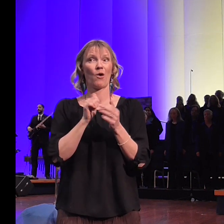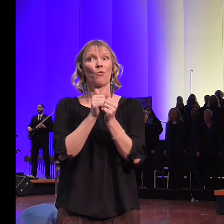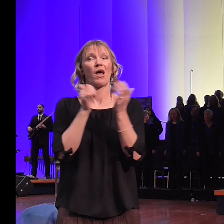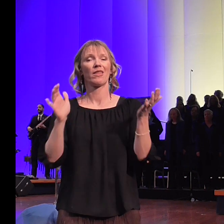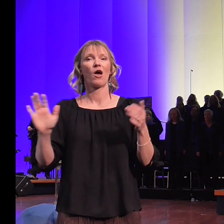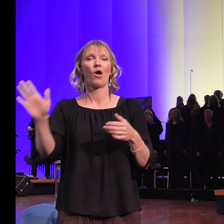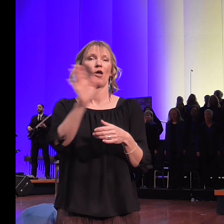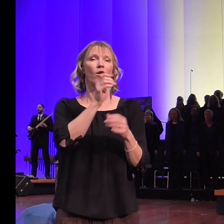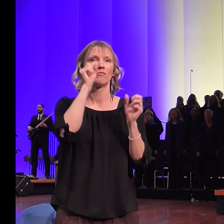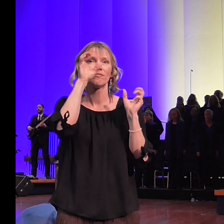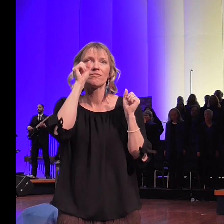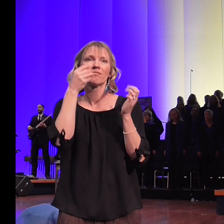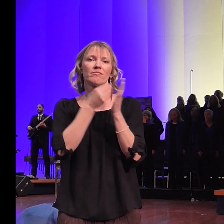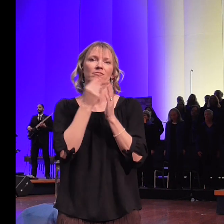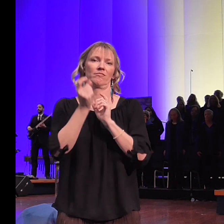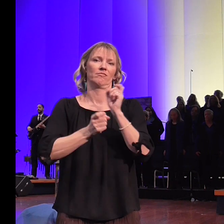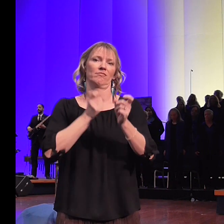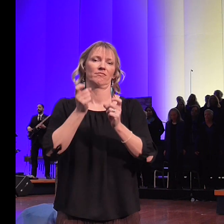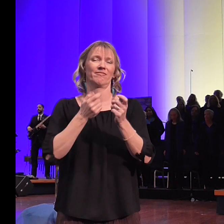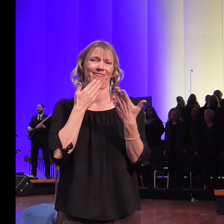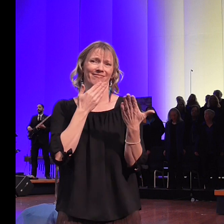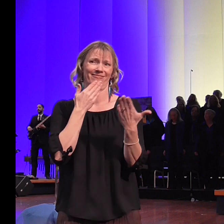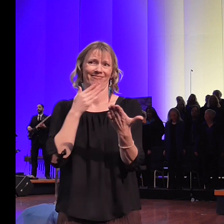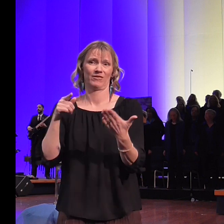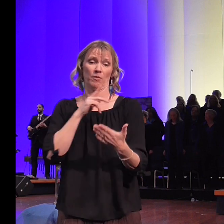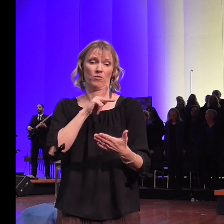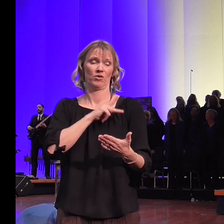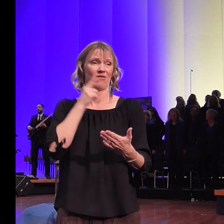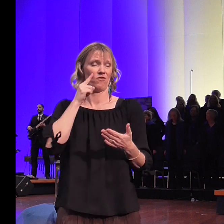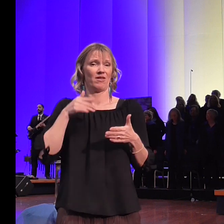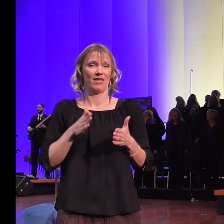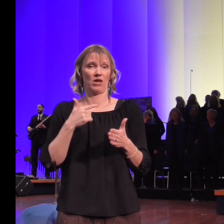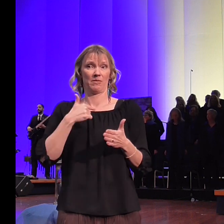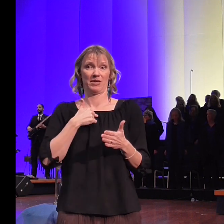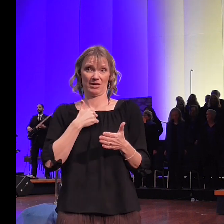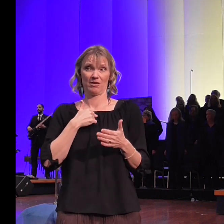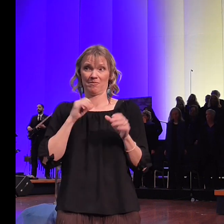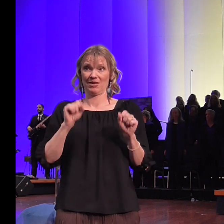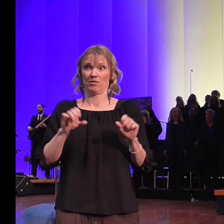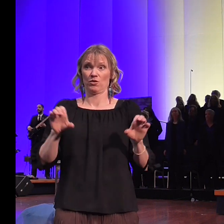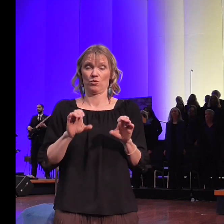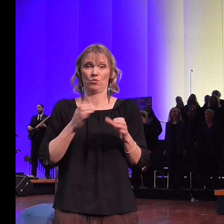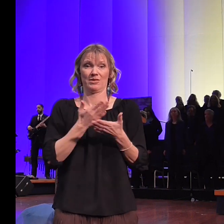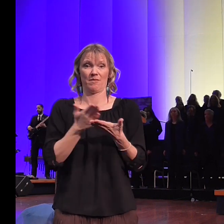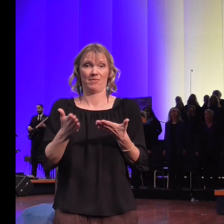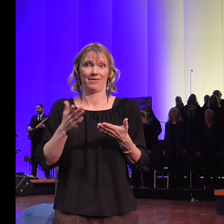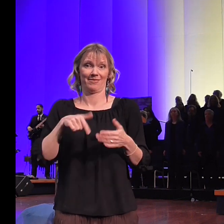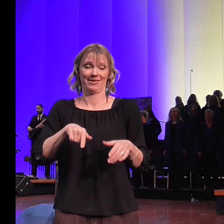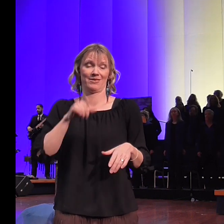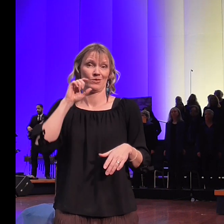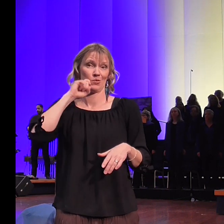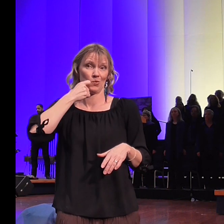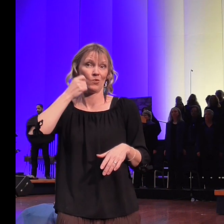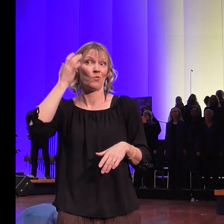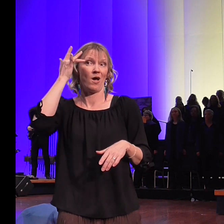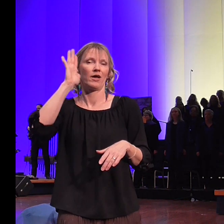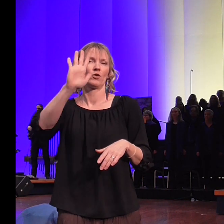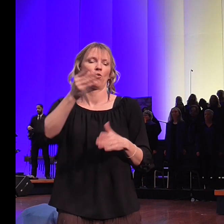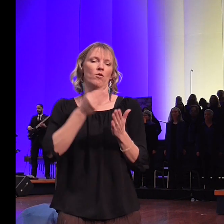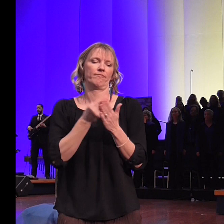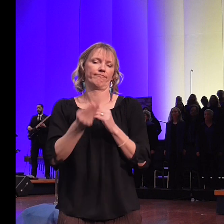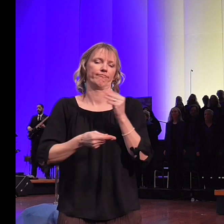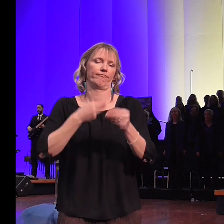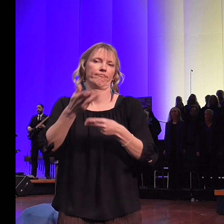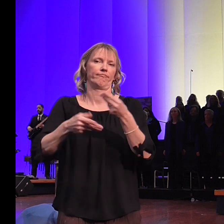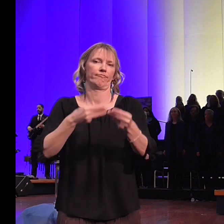your incredible donation. So thank you personally for letting me get to do something so cool because of your generosity to